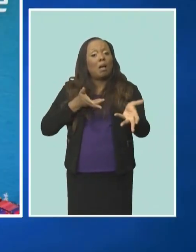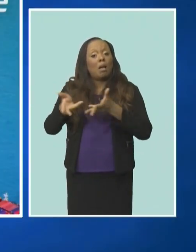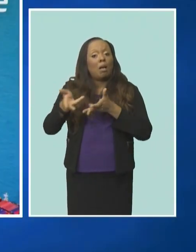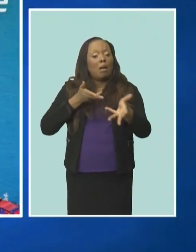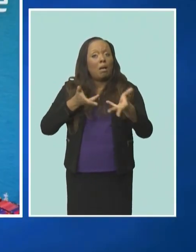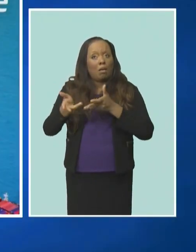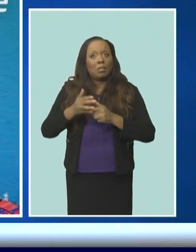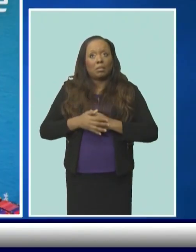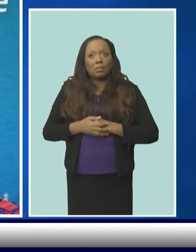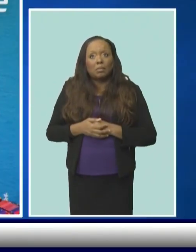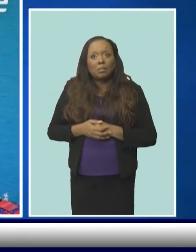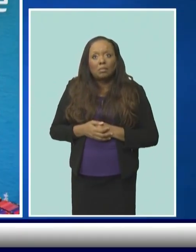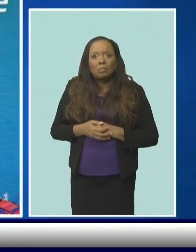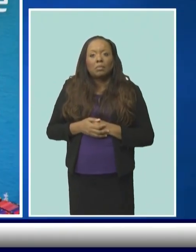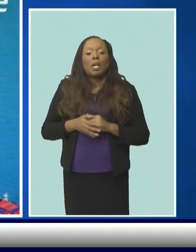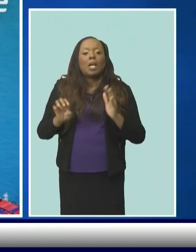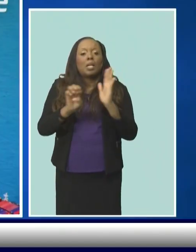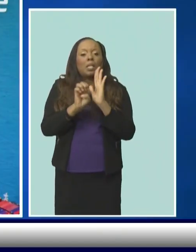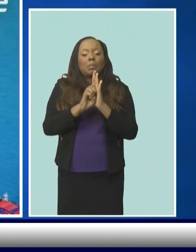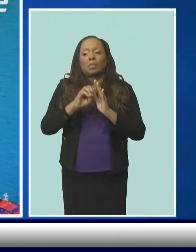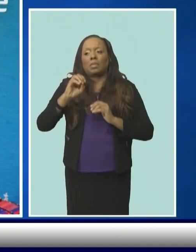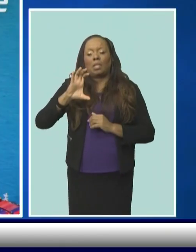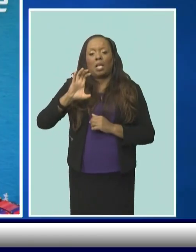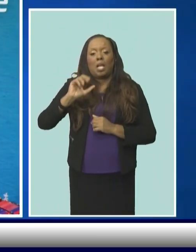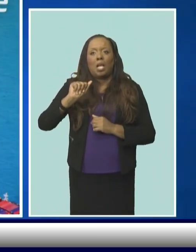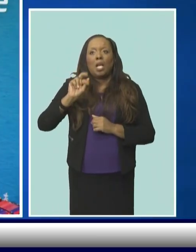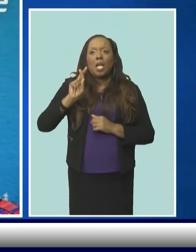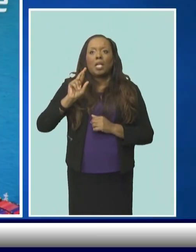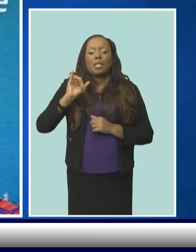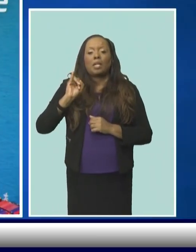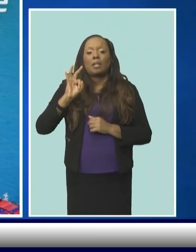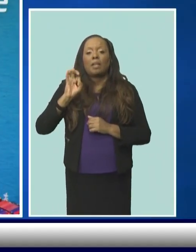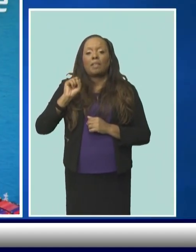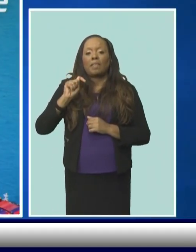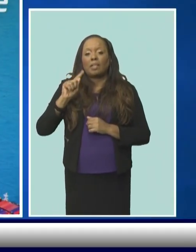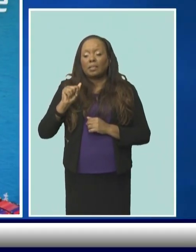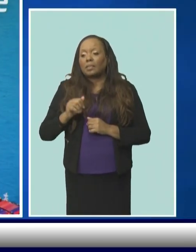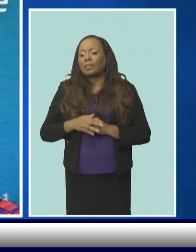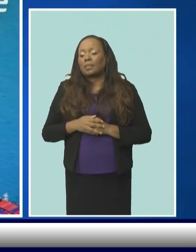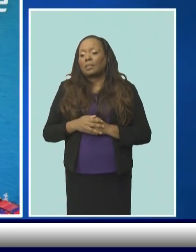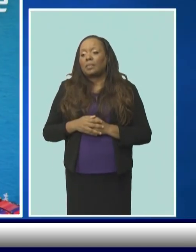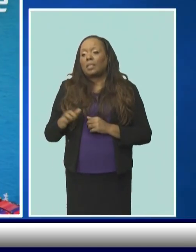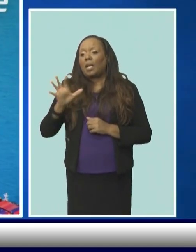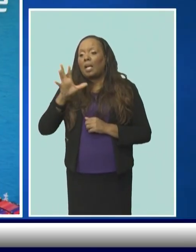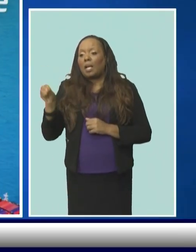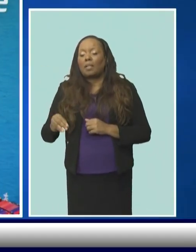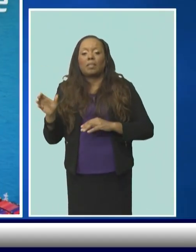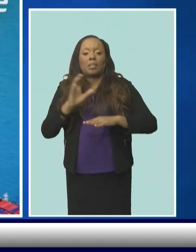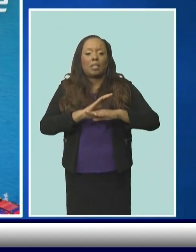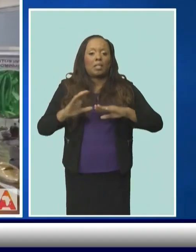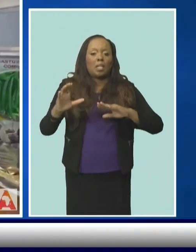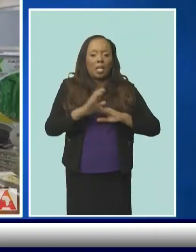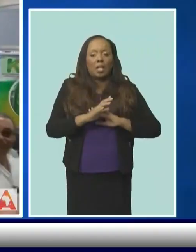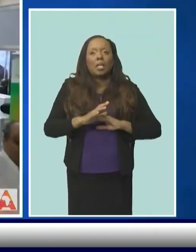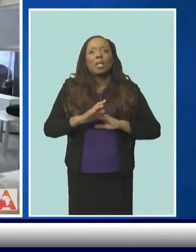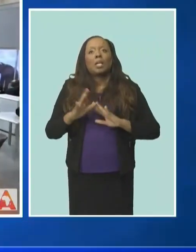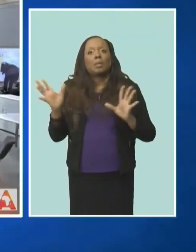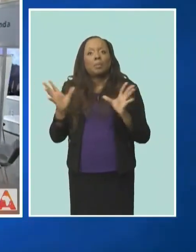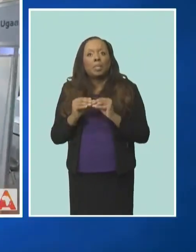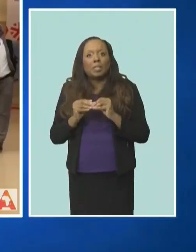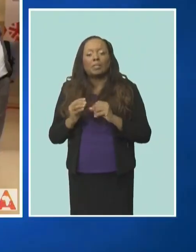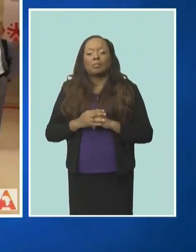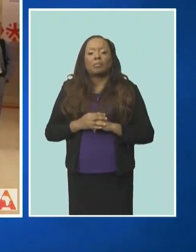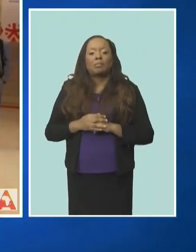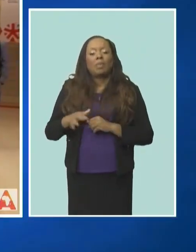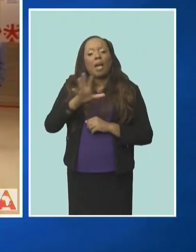Through platforms like Carifesta, through platforms like Africa Caribbean Trade and Investment Forum, through the Inter-African Trade Fair,